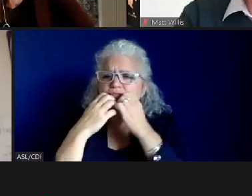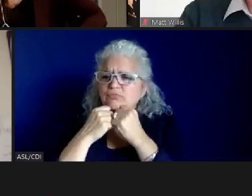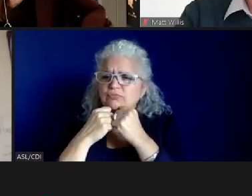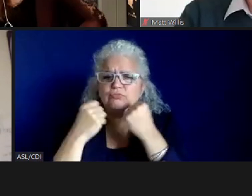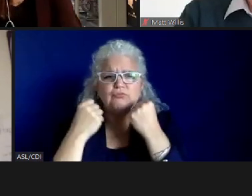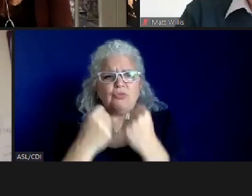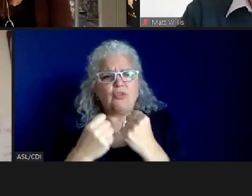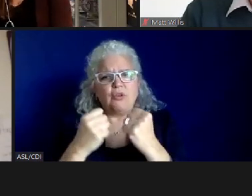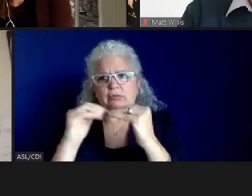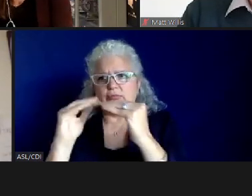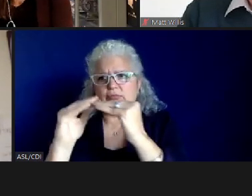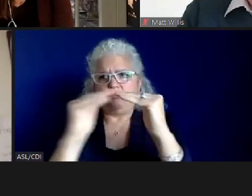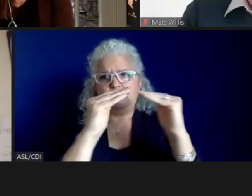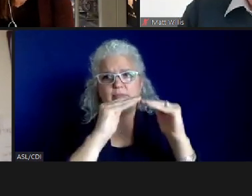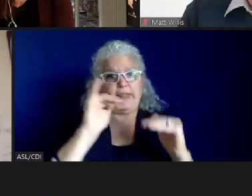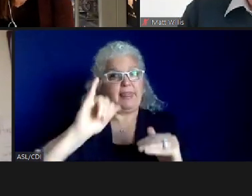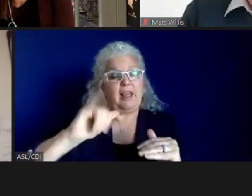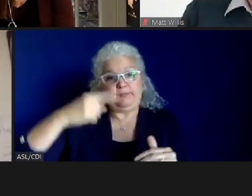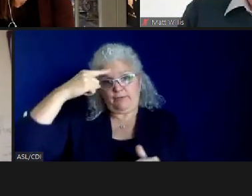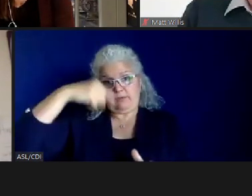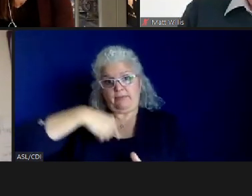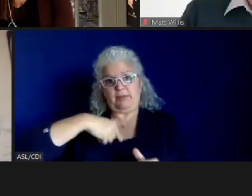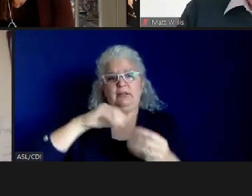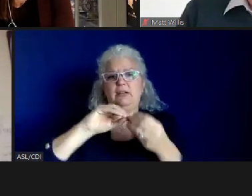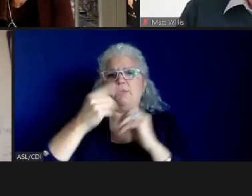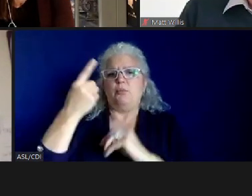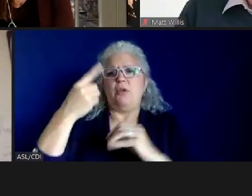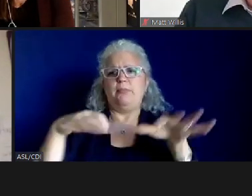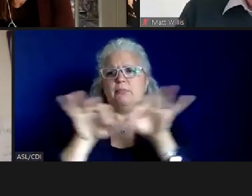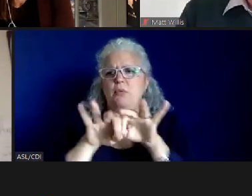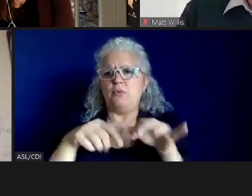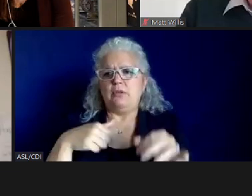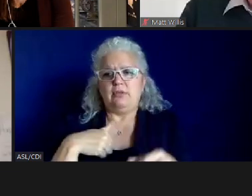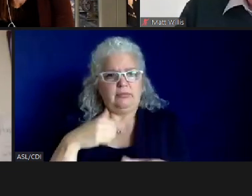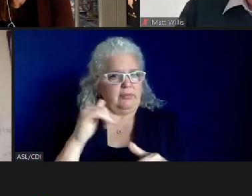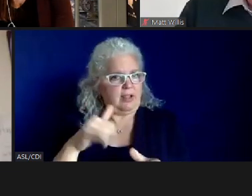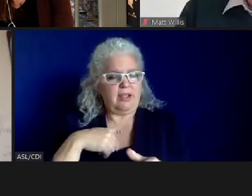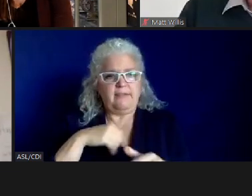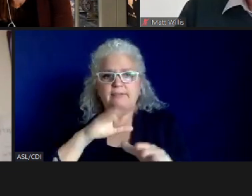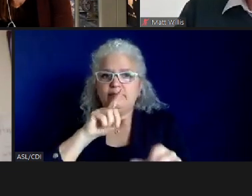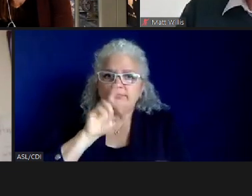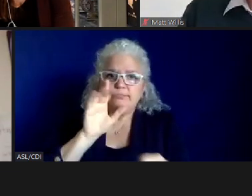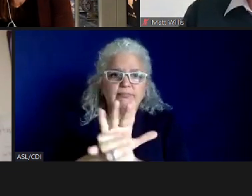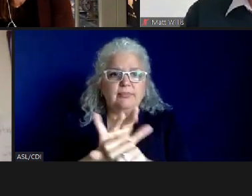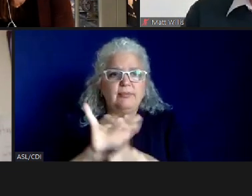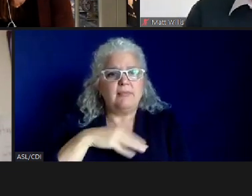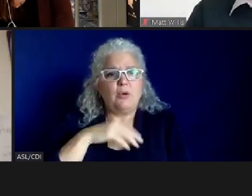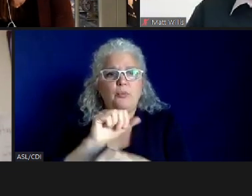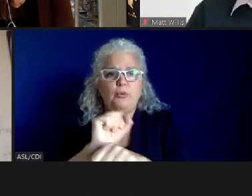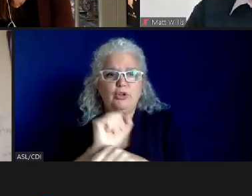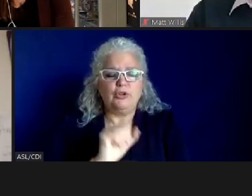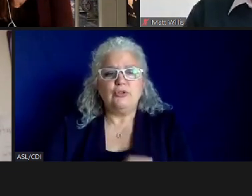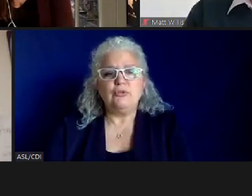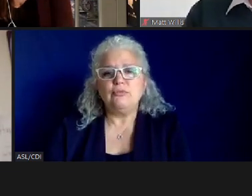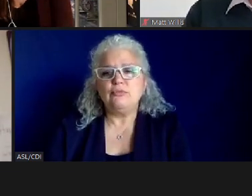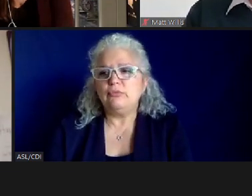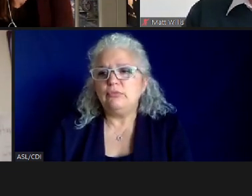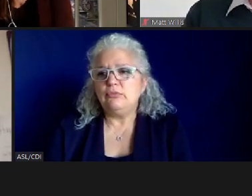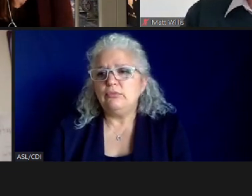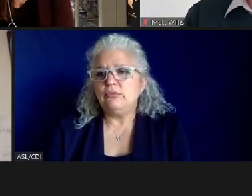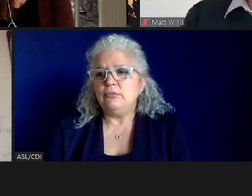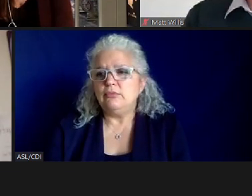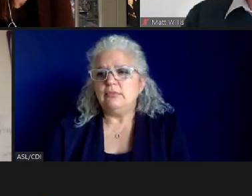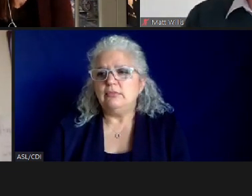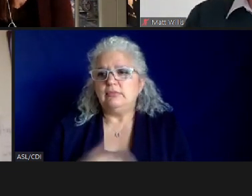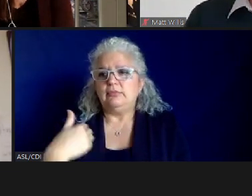life. And so, we know that when it comes to infectious disease outbreaks,